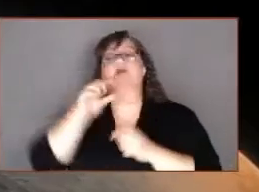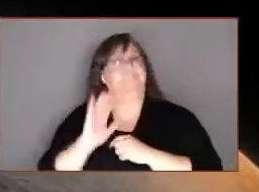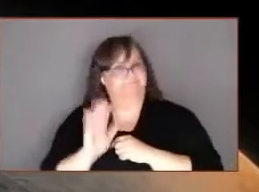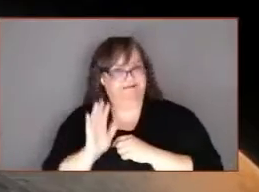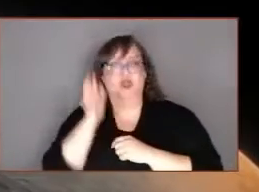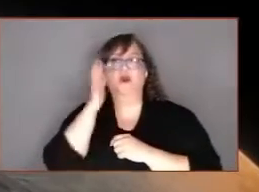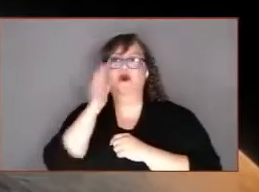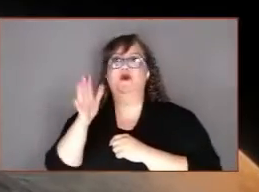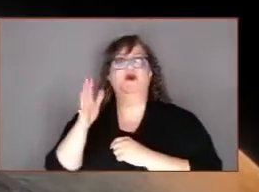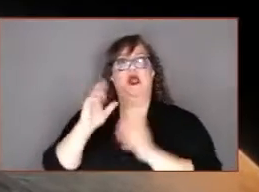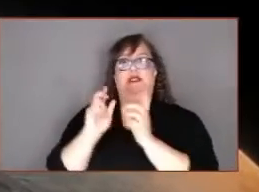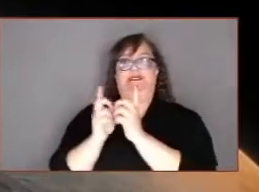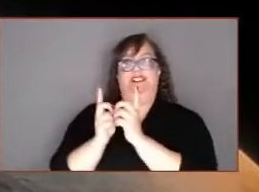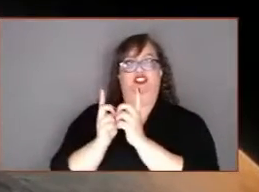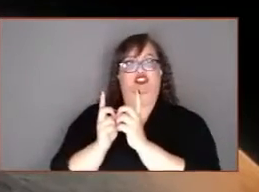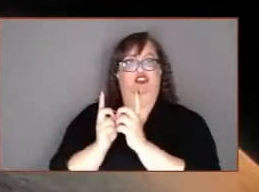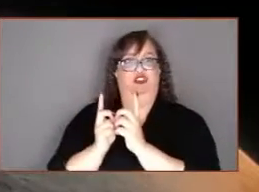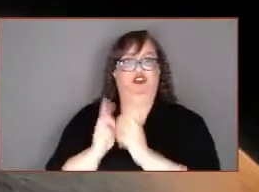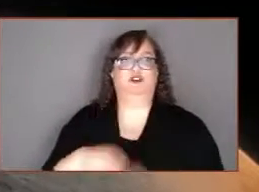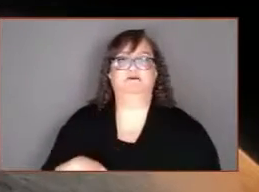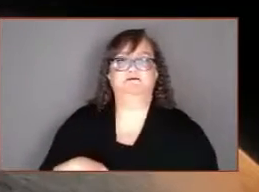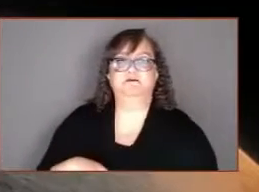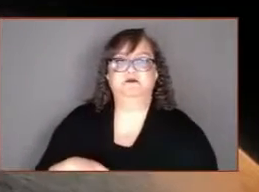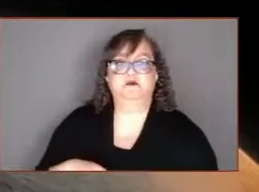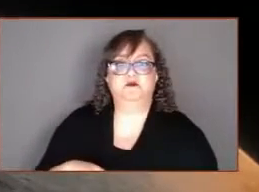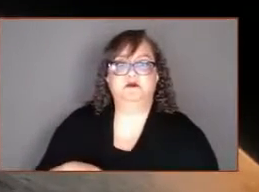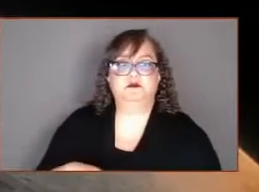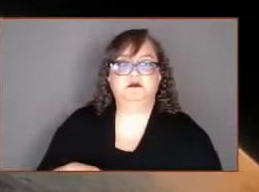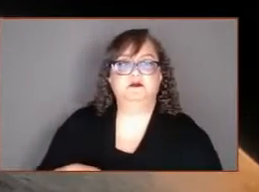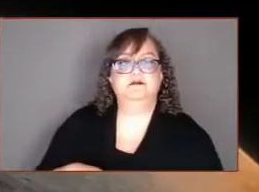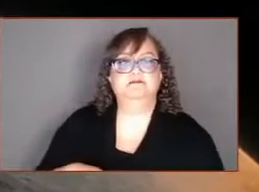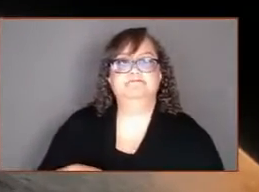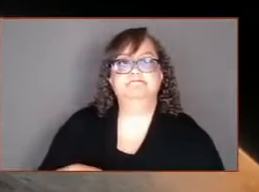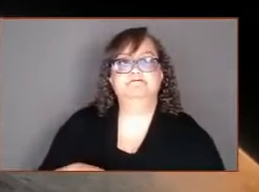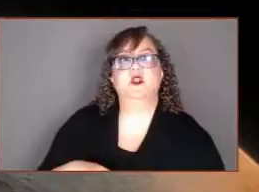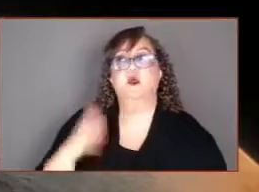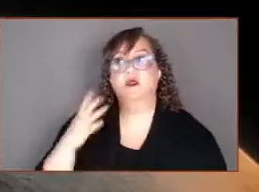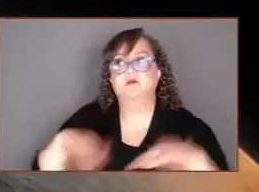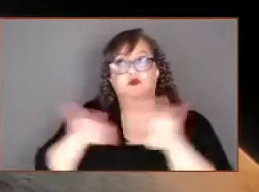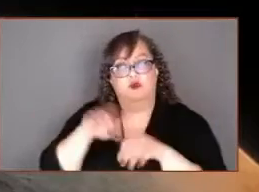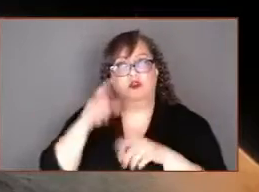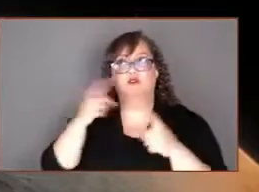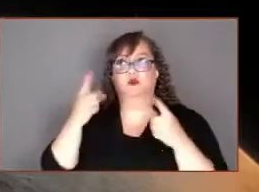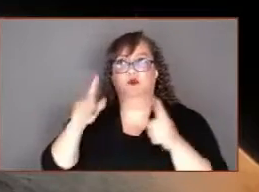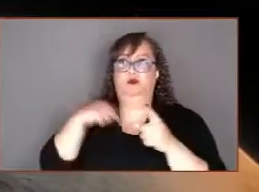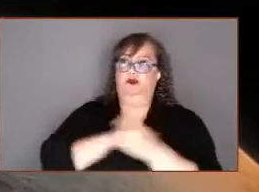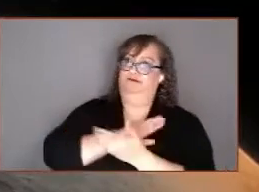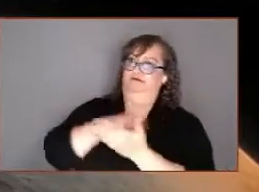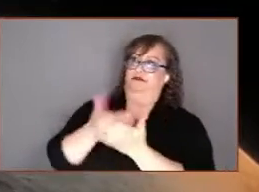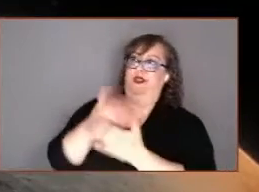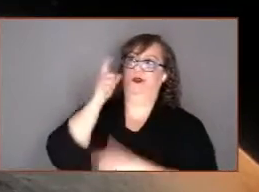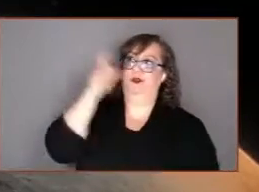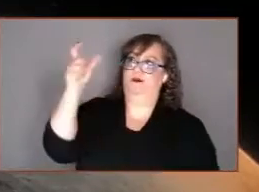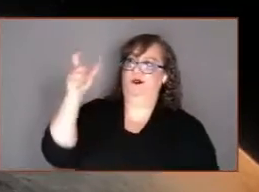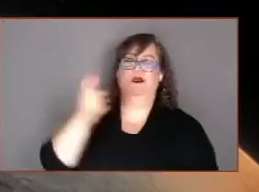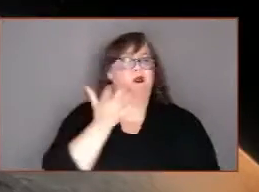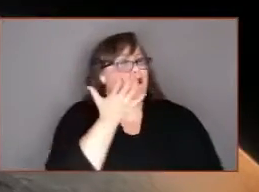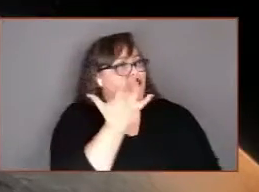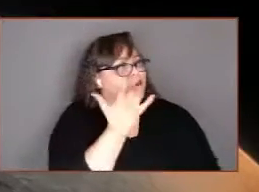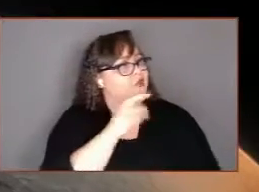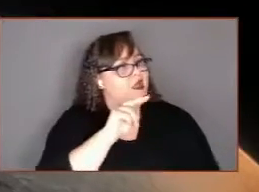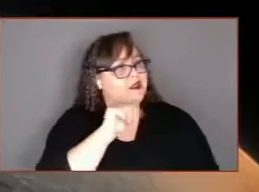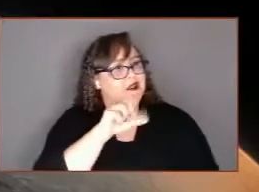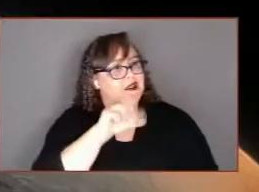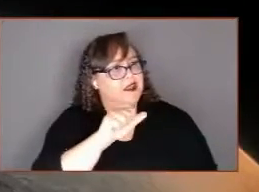moon. Mm-hmm. And why is NASA interested in harvesting water on the moon and Mars? Being able to harvest water